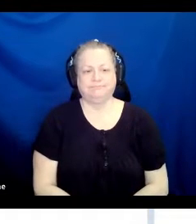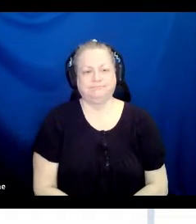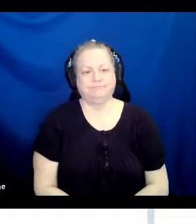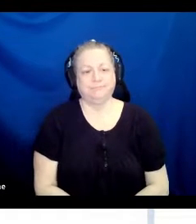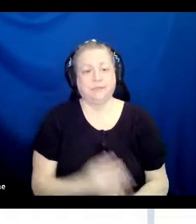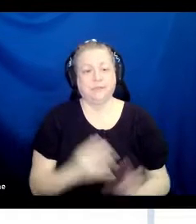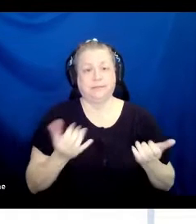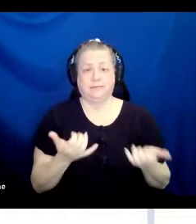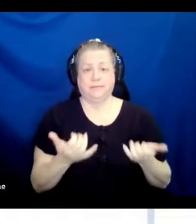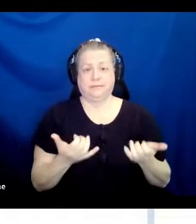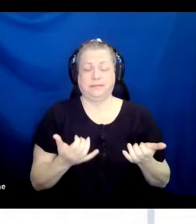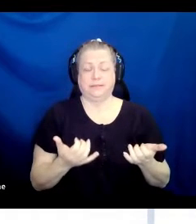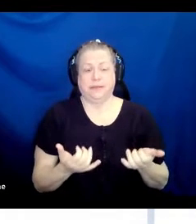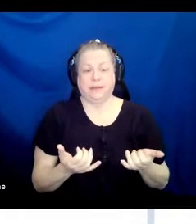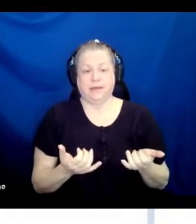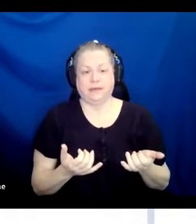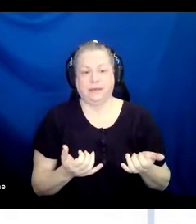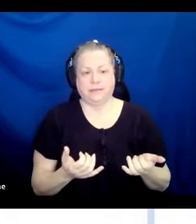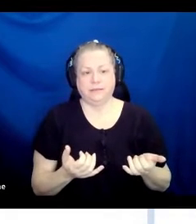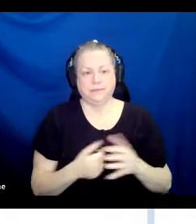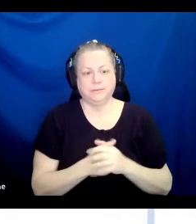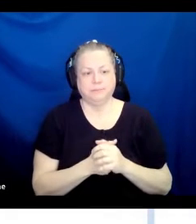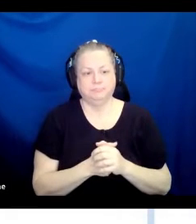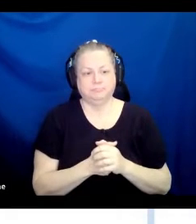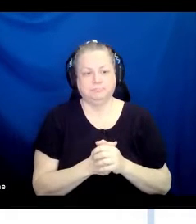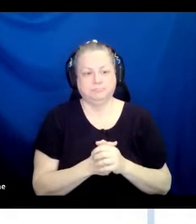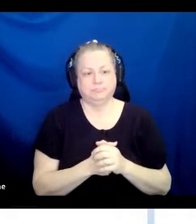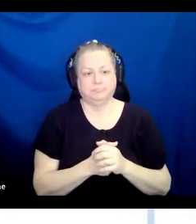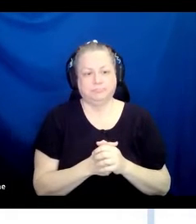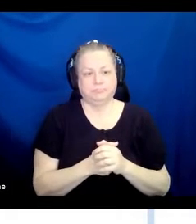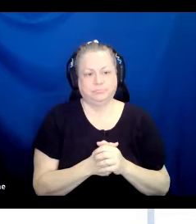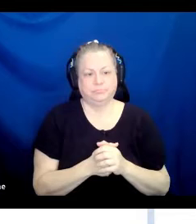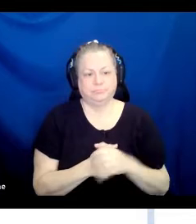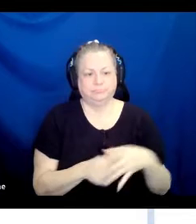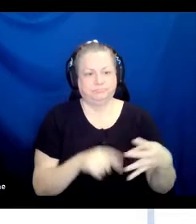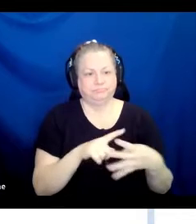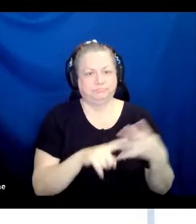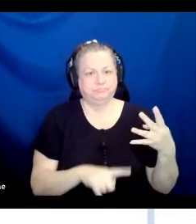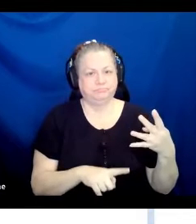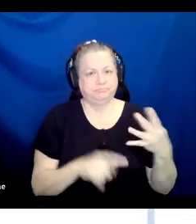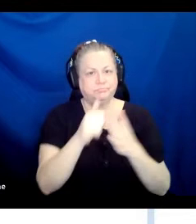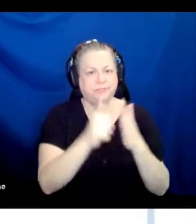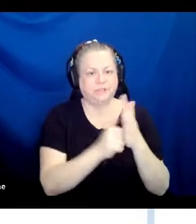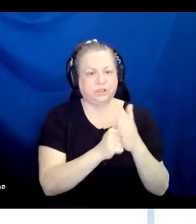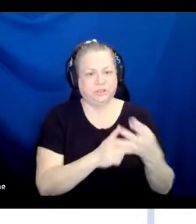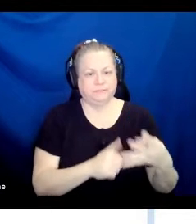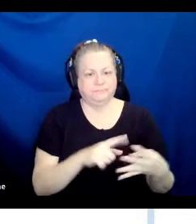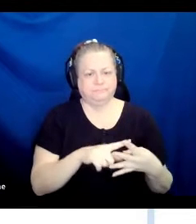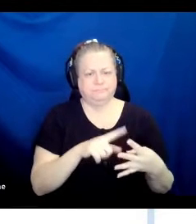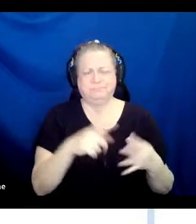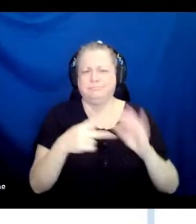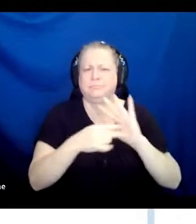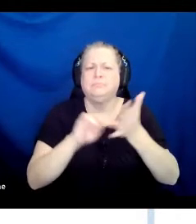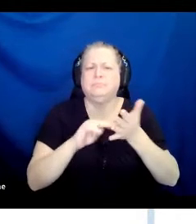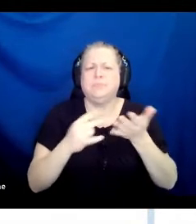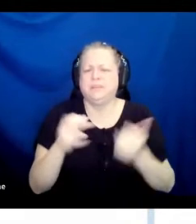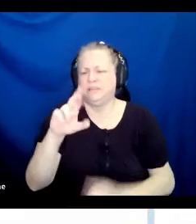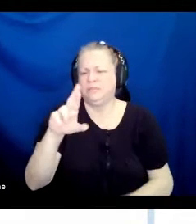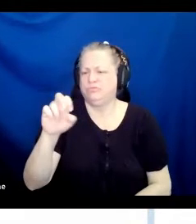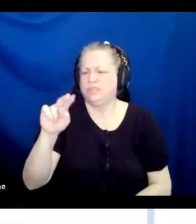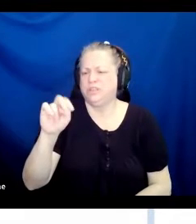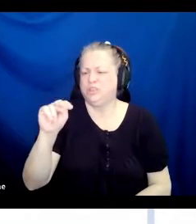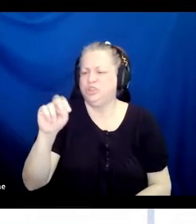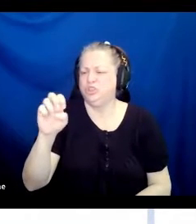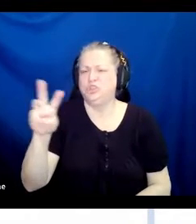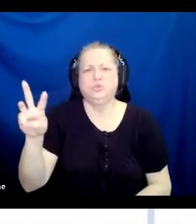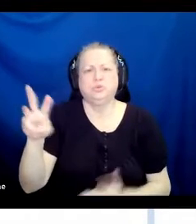Today, I am going to speak to what a MassHealth renewal is, discuss why it is especially important this year,